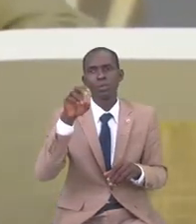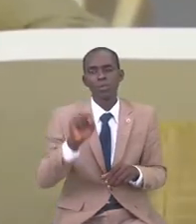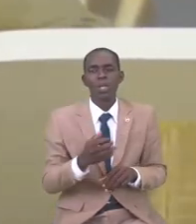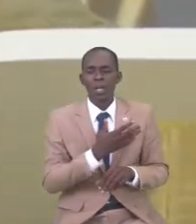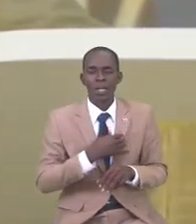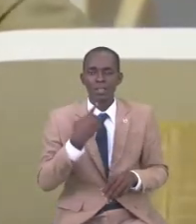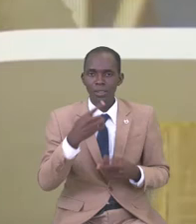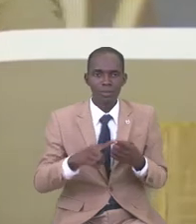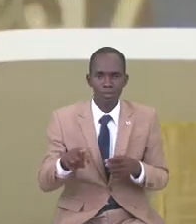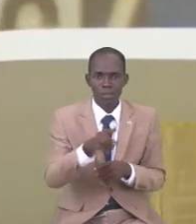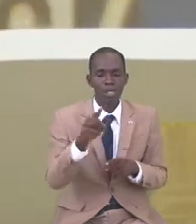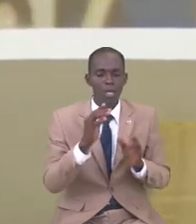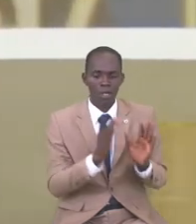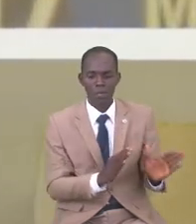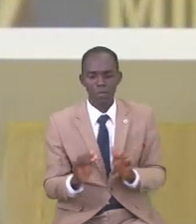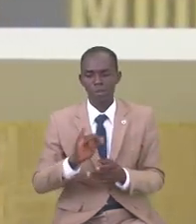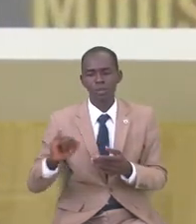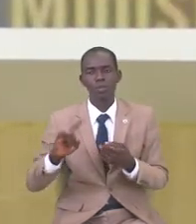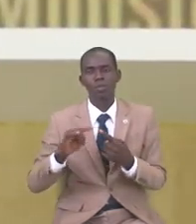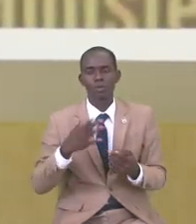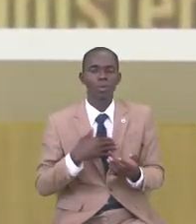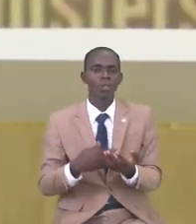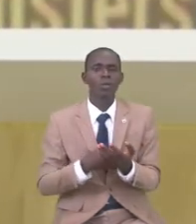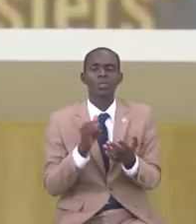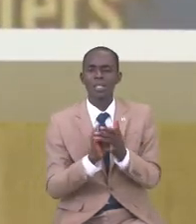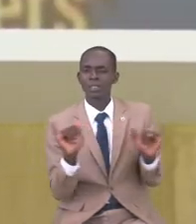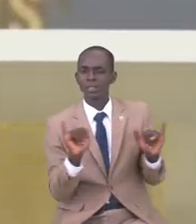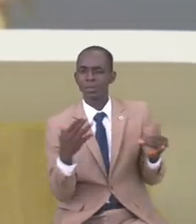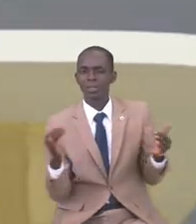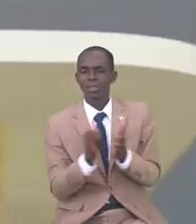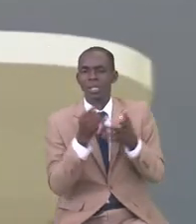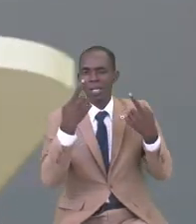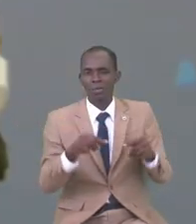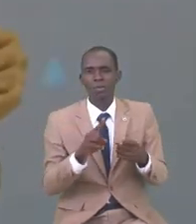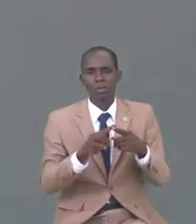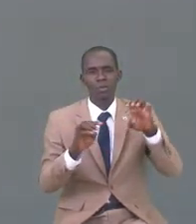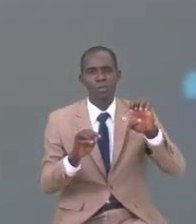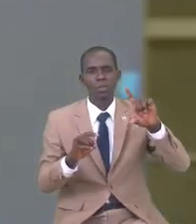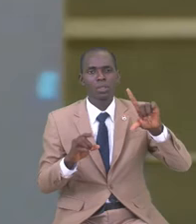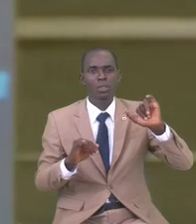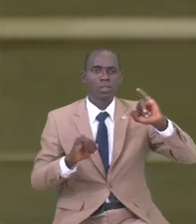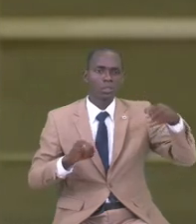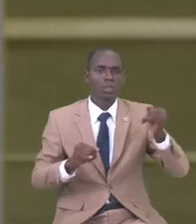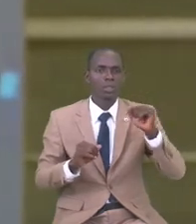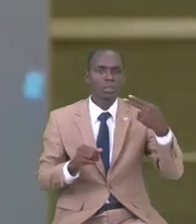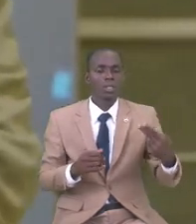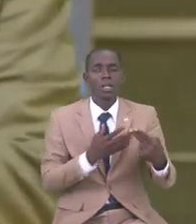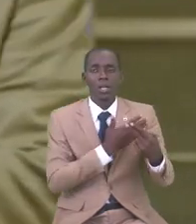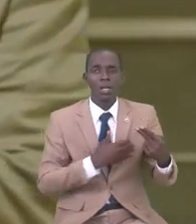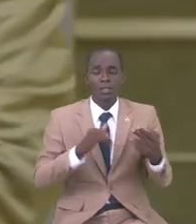to my gospel. That's what happened to Elijah. Elijah had that word, and now he can